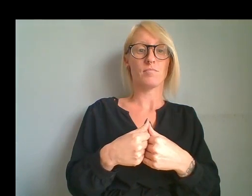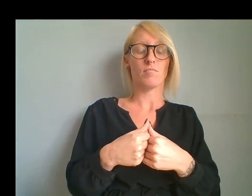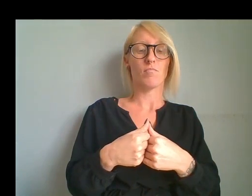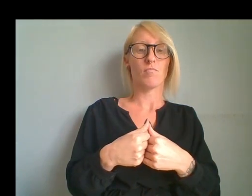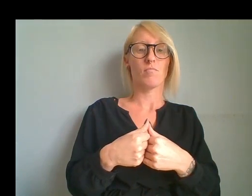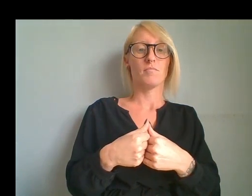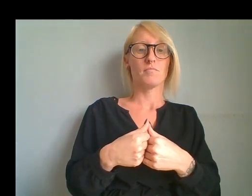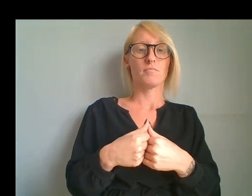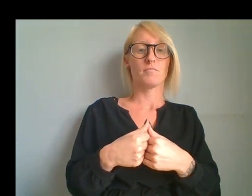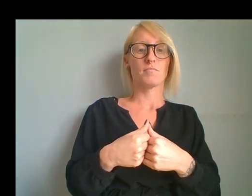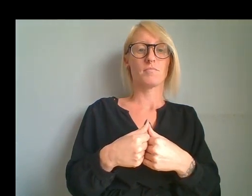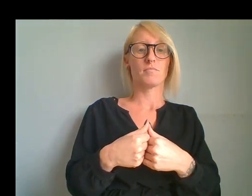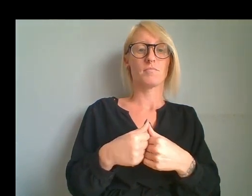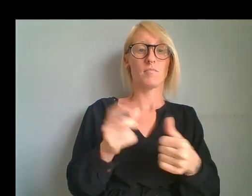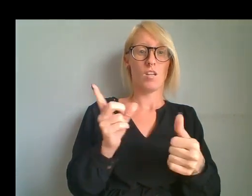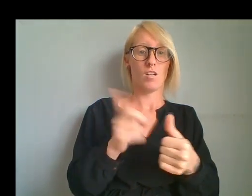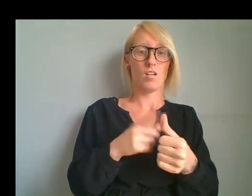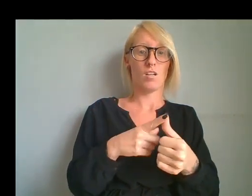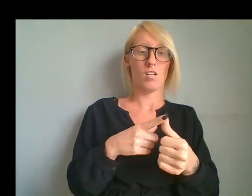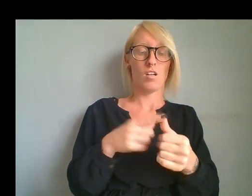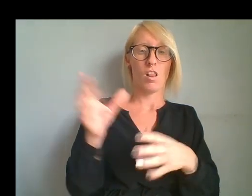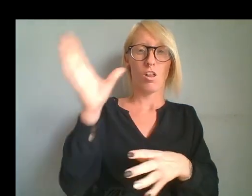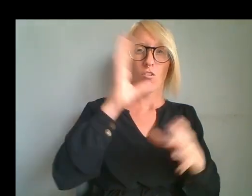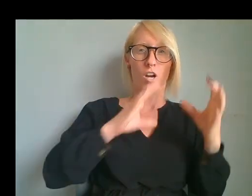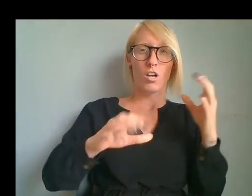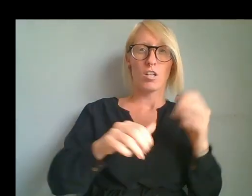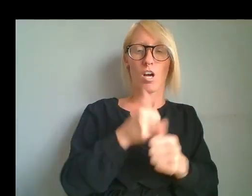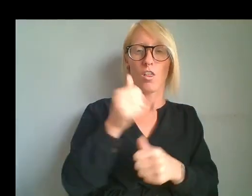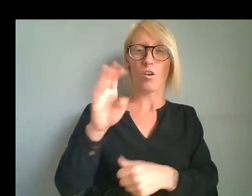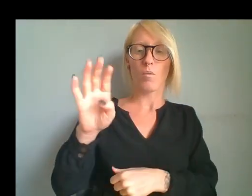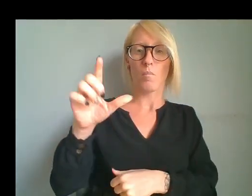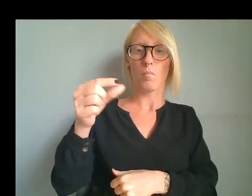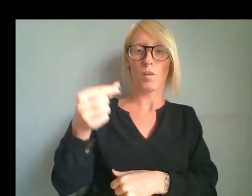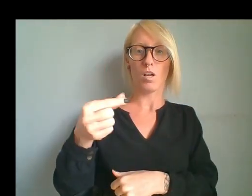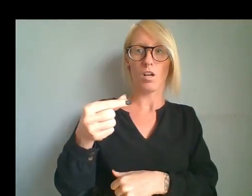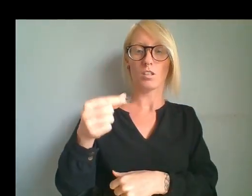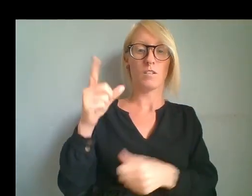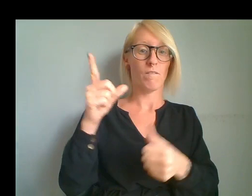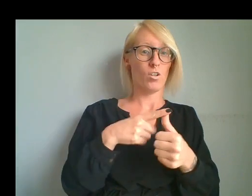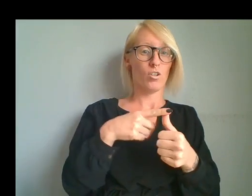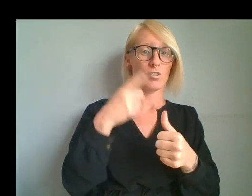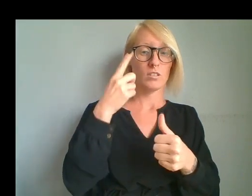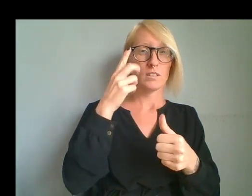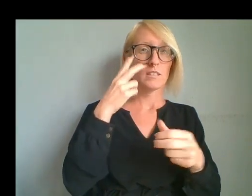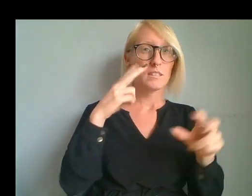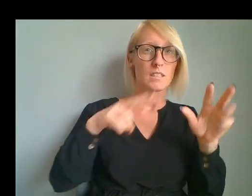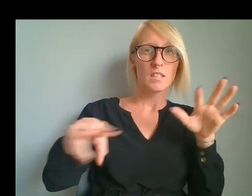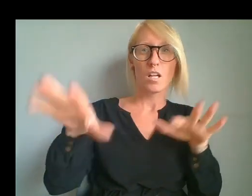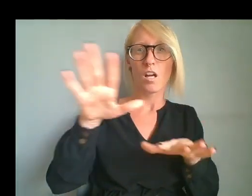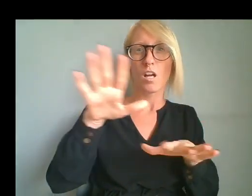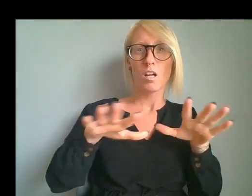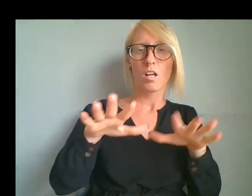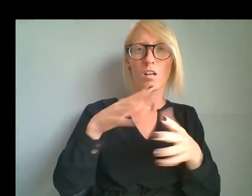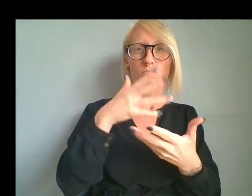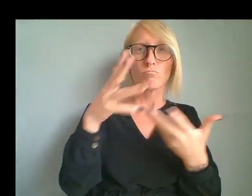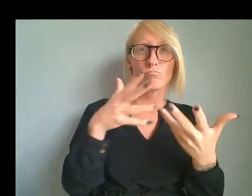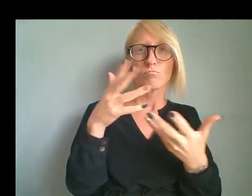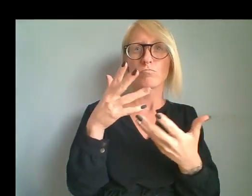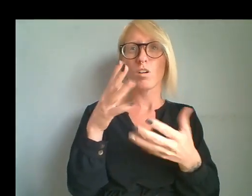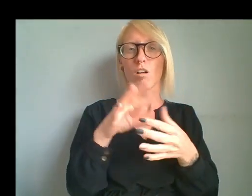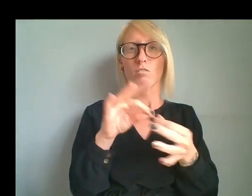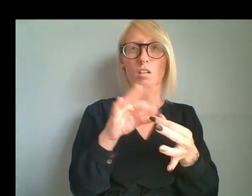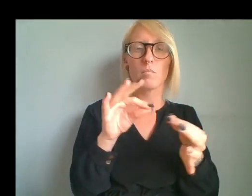this? Look around at other blogs first, see what other people are saying, what they're talking about, make sure you